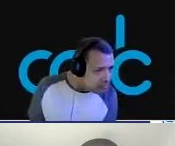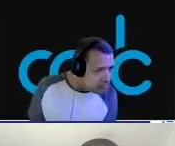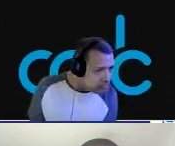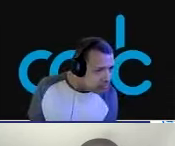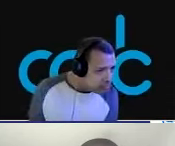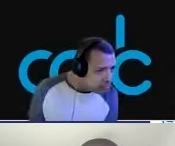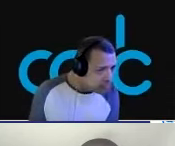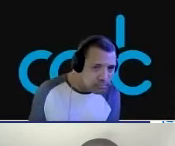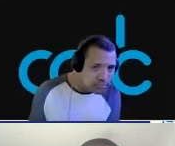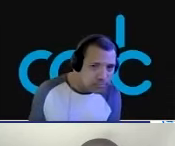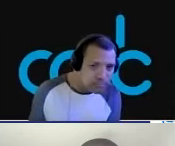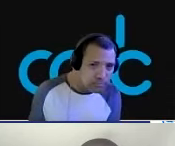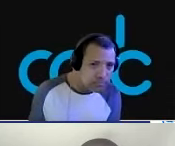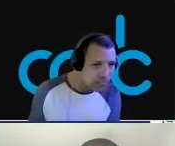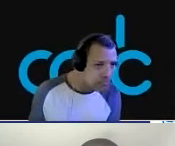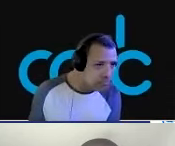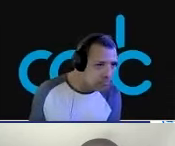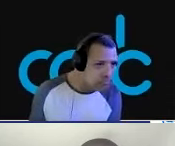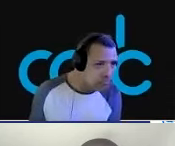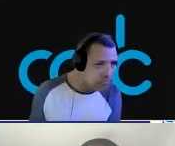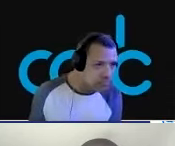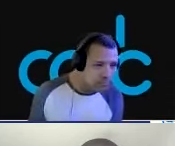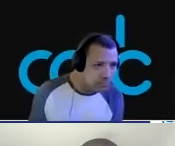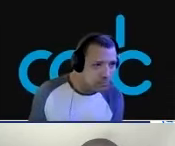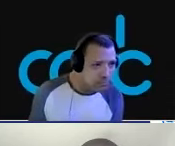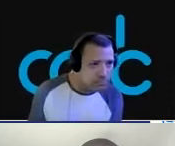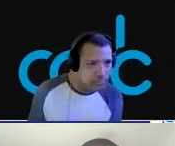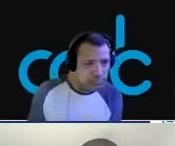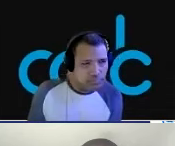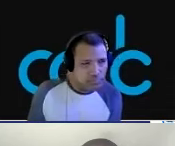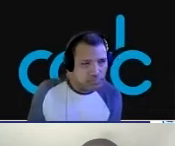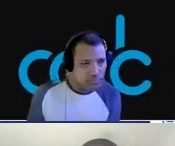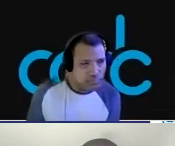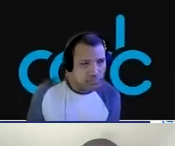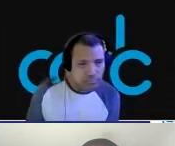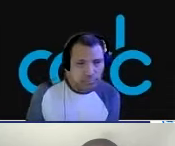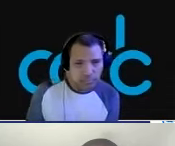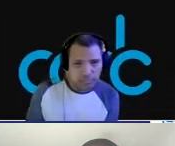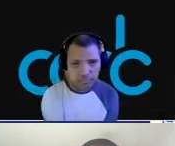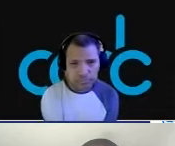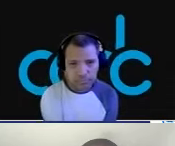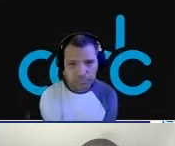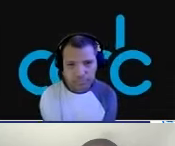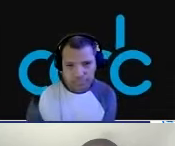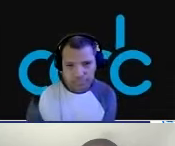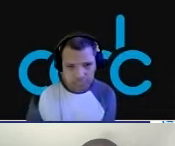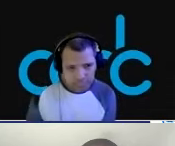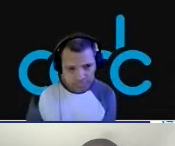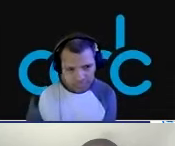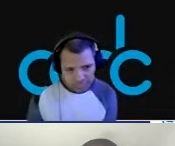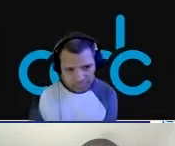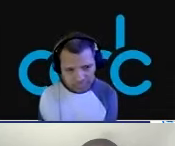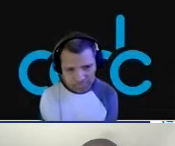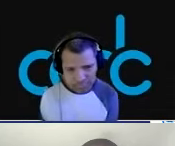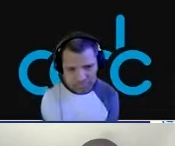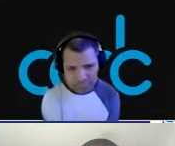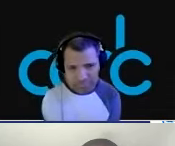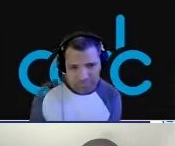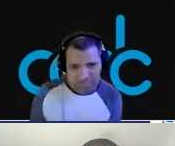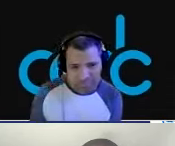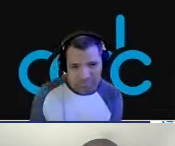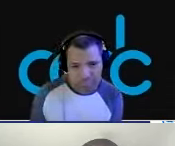birth center. We also talked about how a lot of data collection is fully voluntary, and a lot of it happens